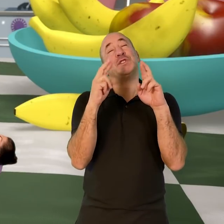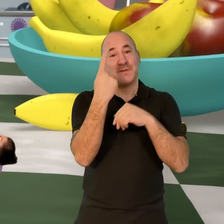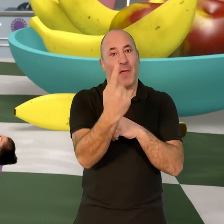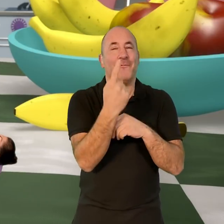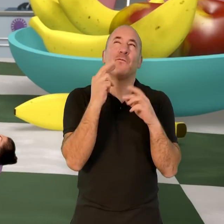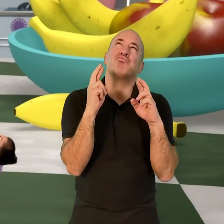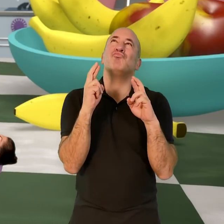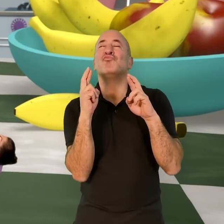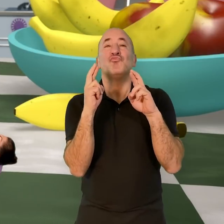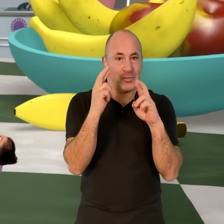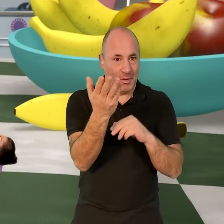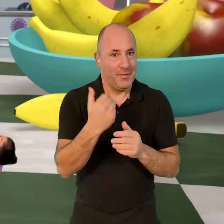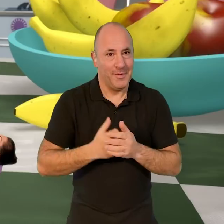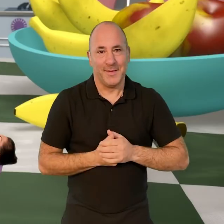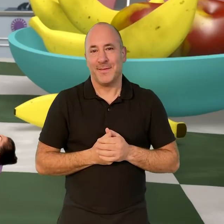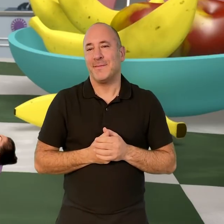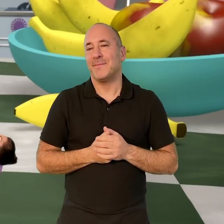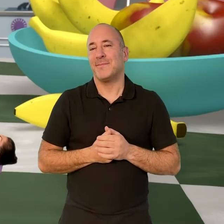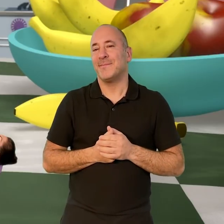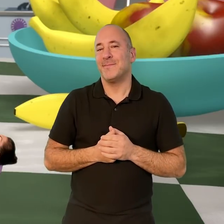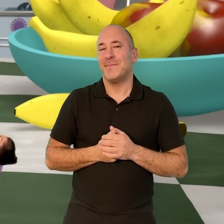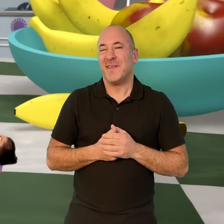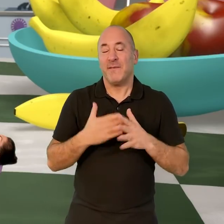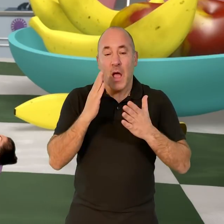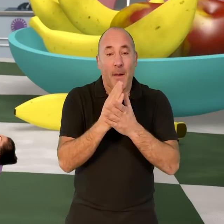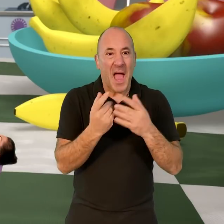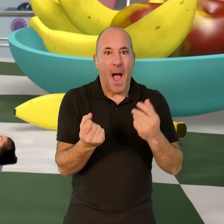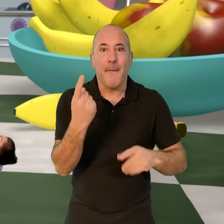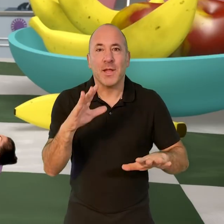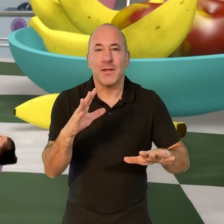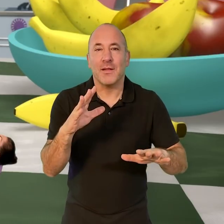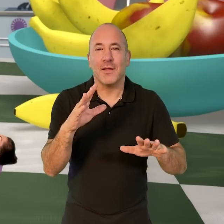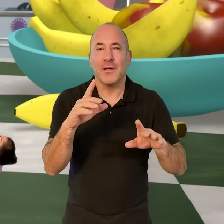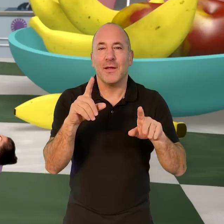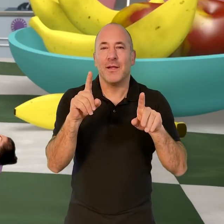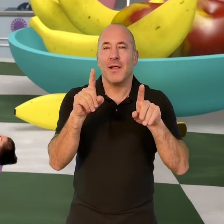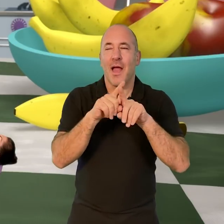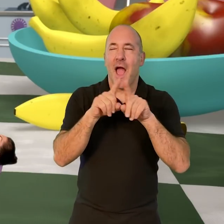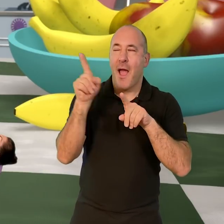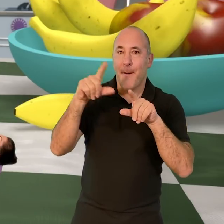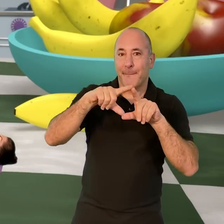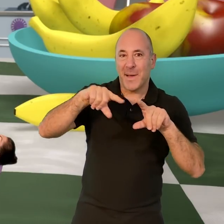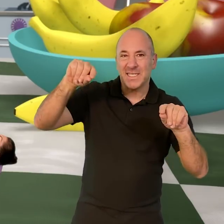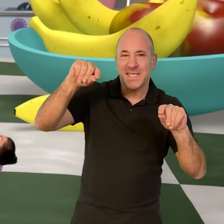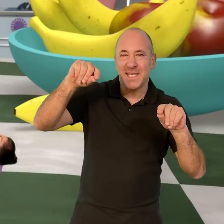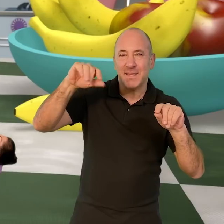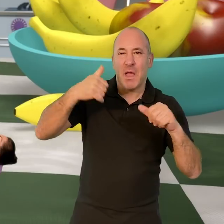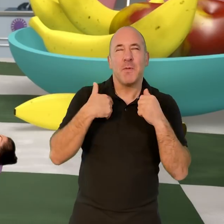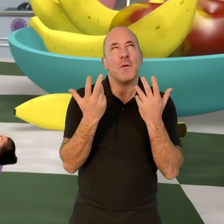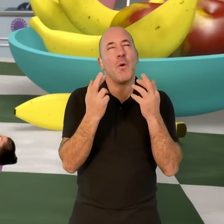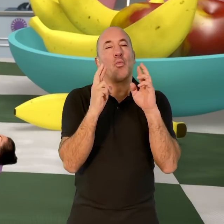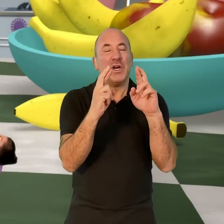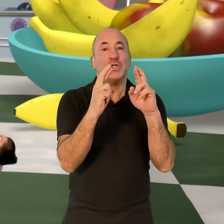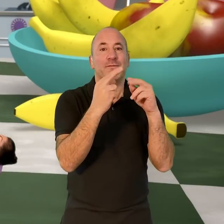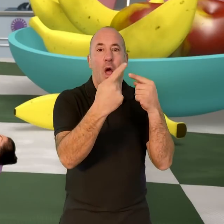We may make wishes for ourselves, but if we have the chance, just like Betsy, we might make